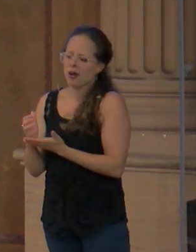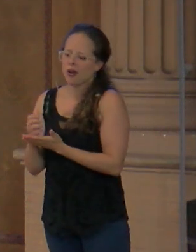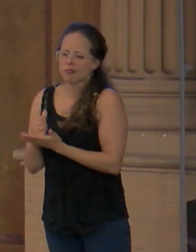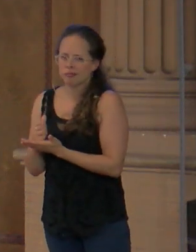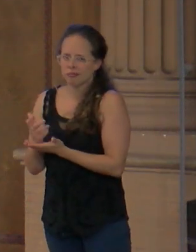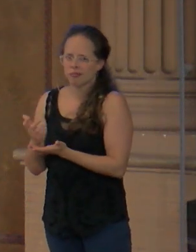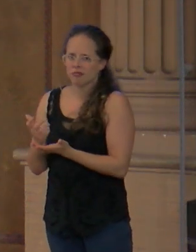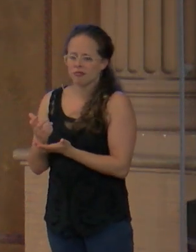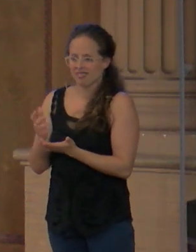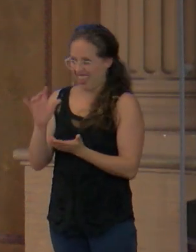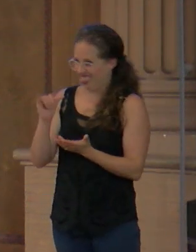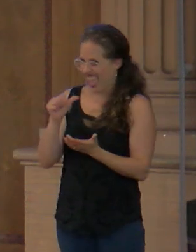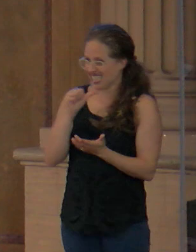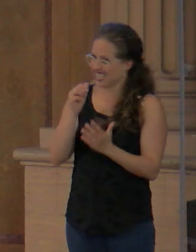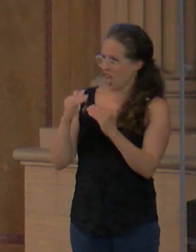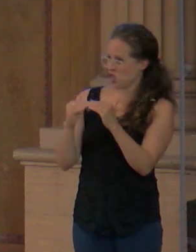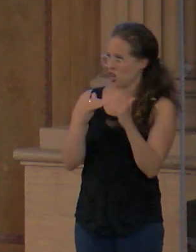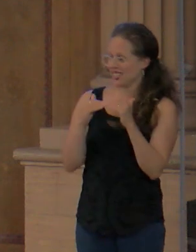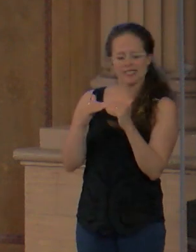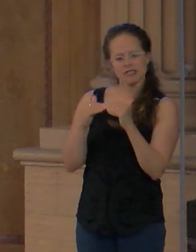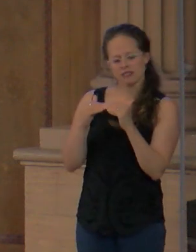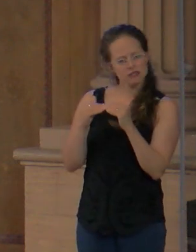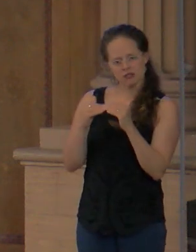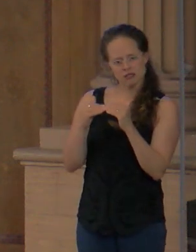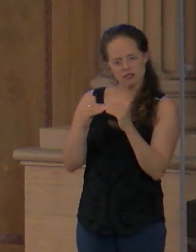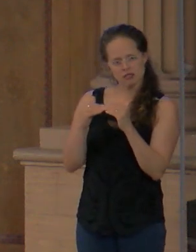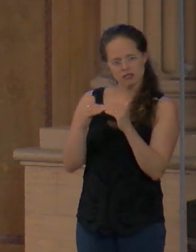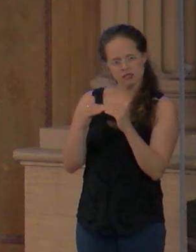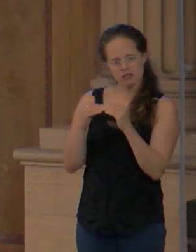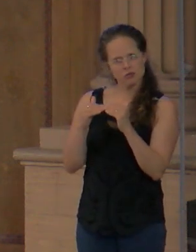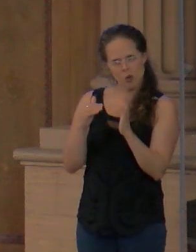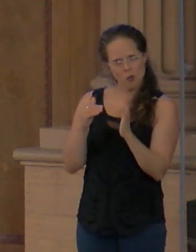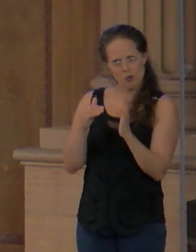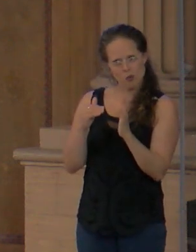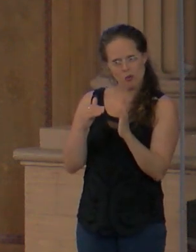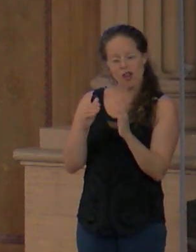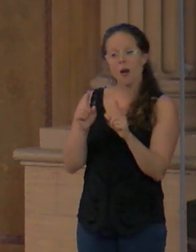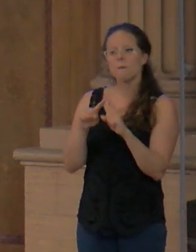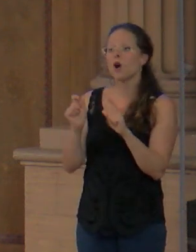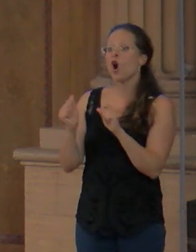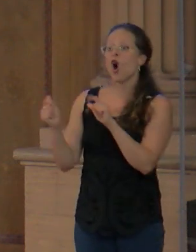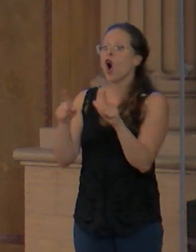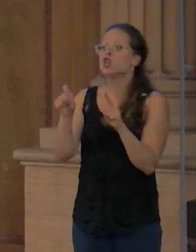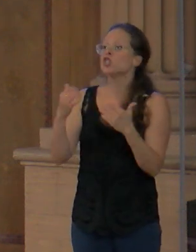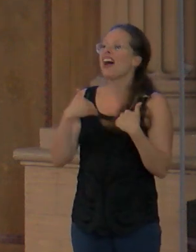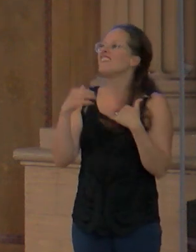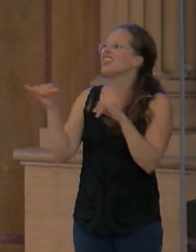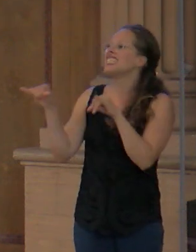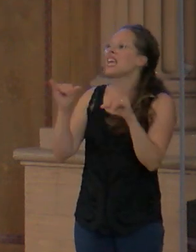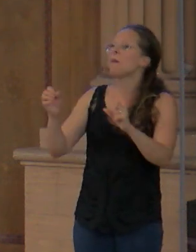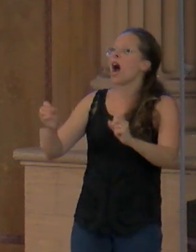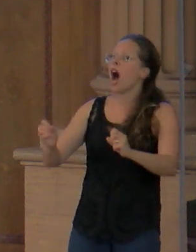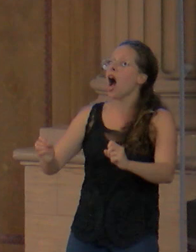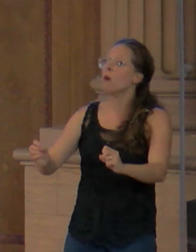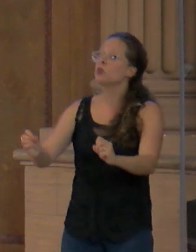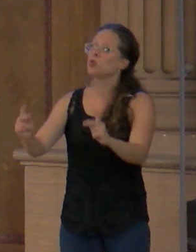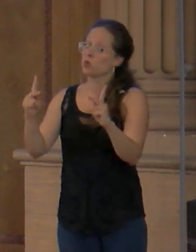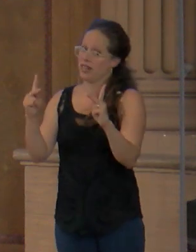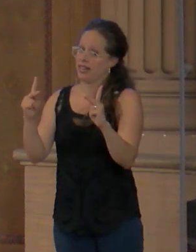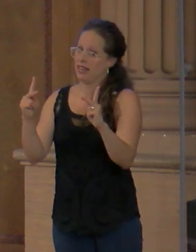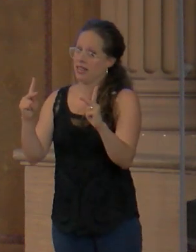when that happens. But everybody should have the same shot at it. It's good to work to provide the same